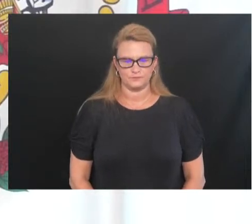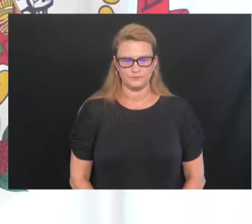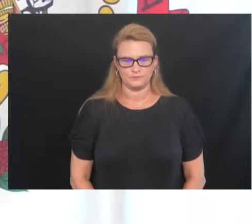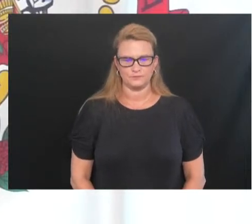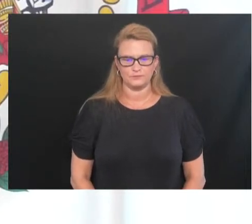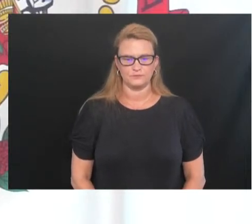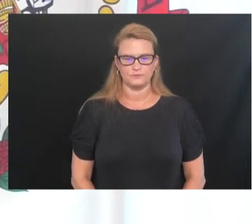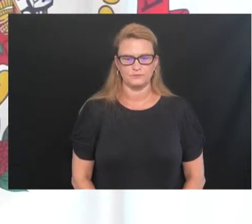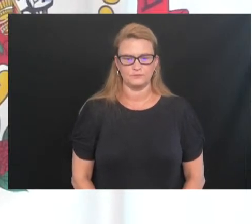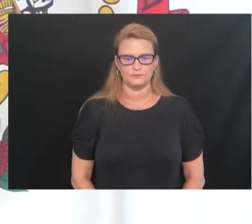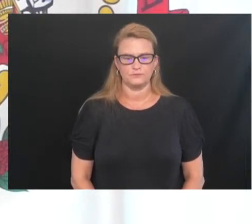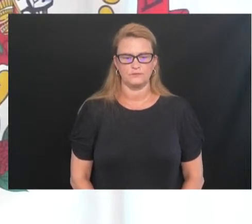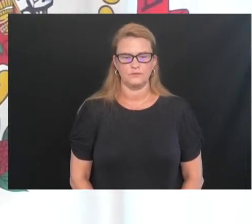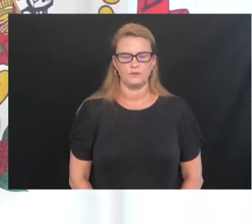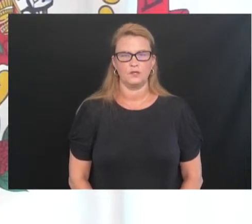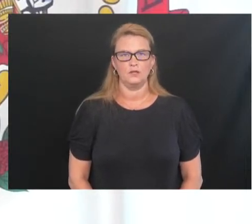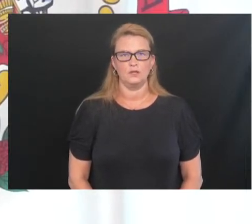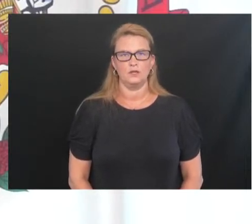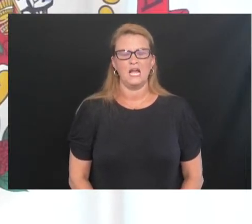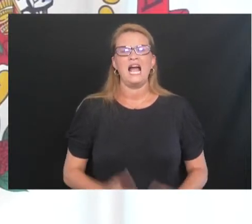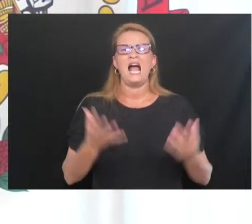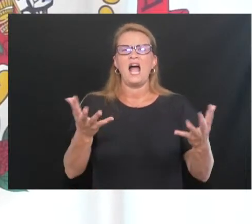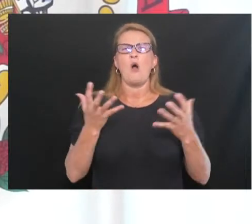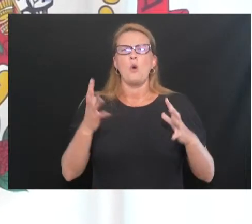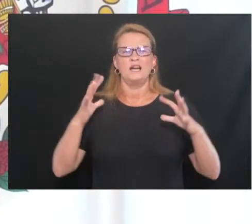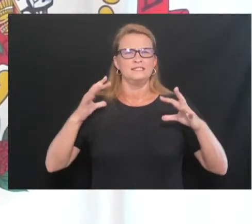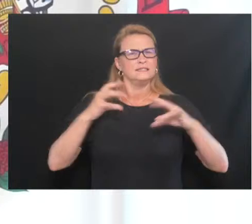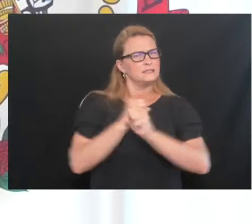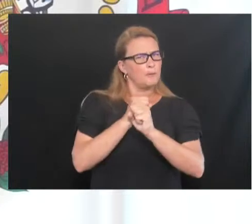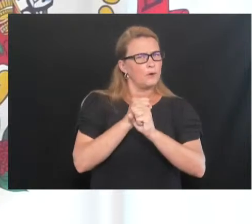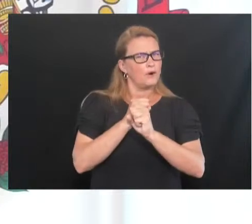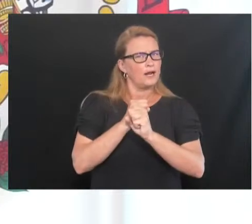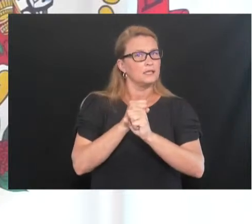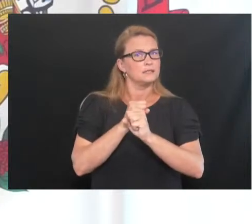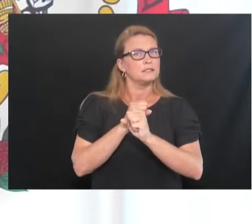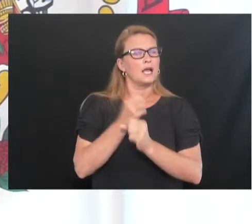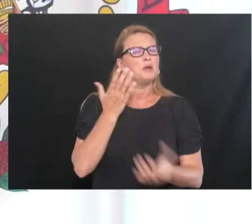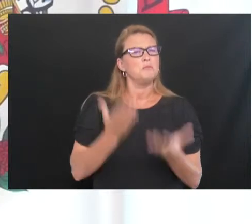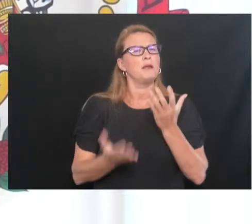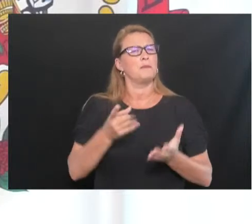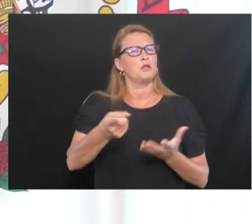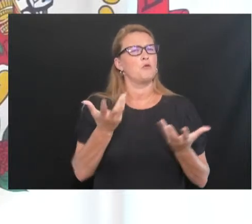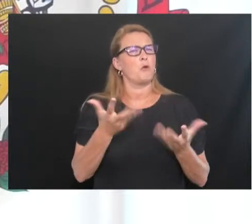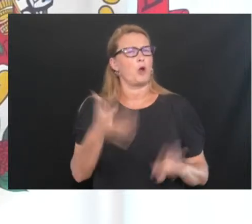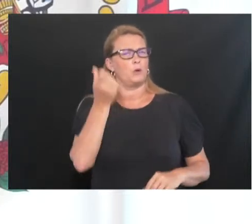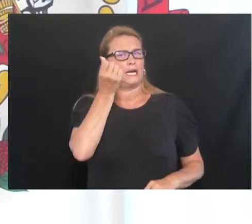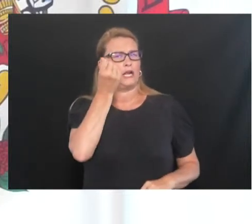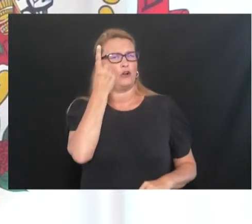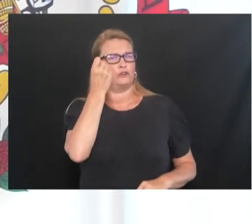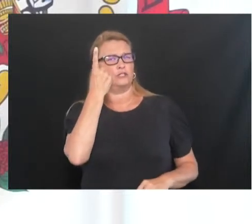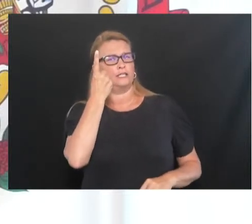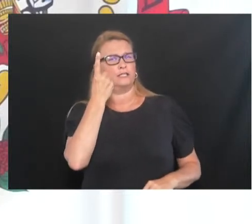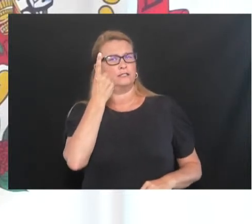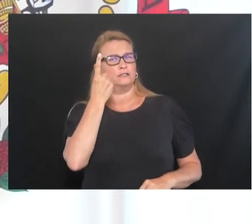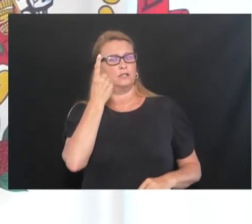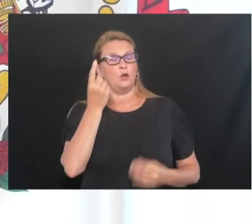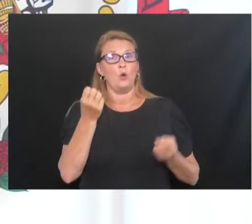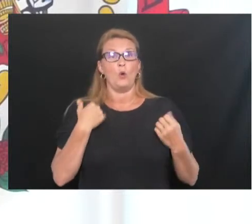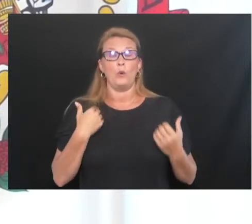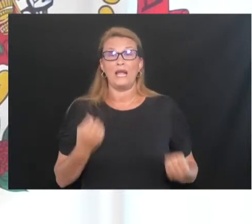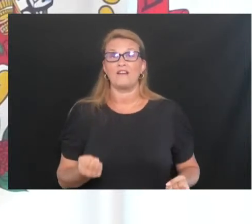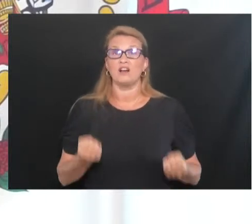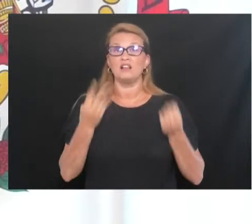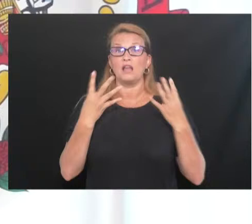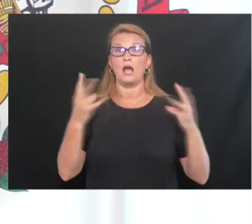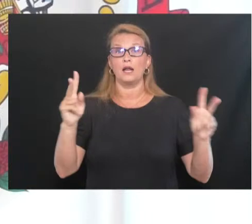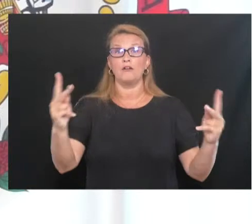Let me summarize one thing real quick, and I'm sure everybody got this, but we got a lot of viewers out there that are